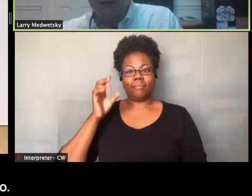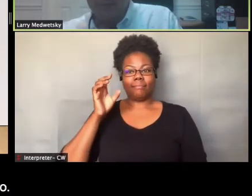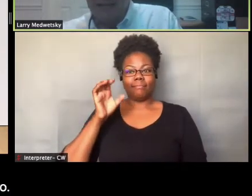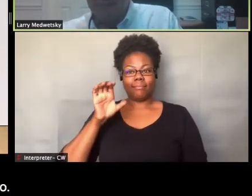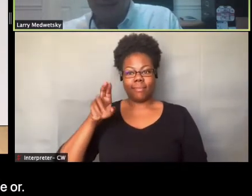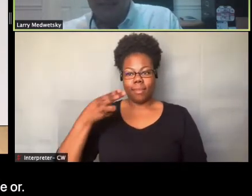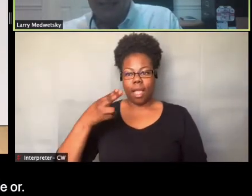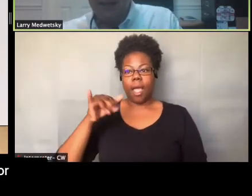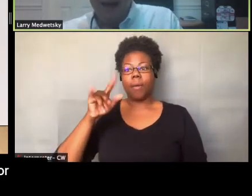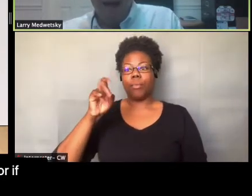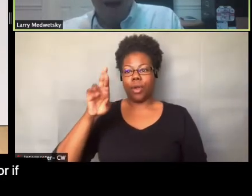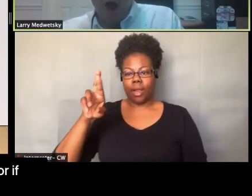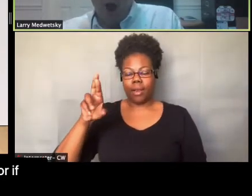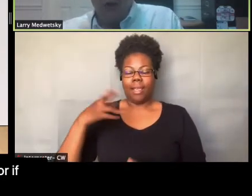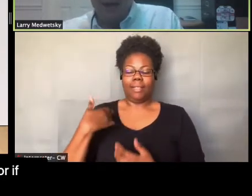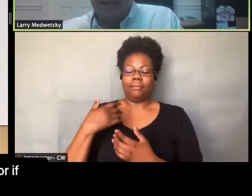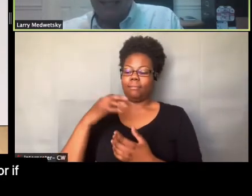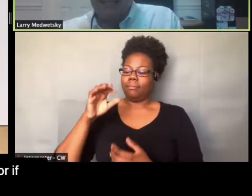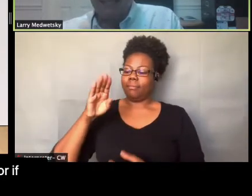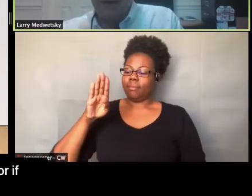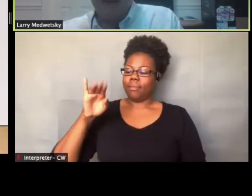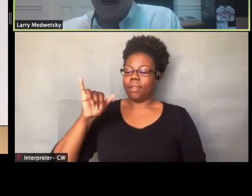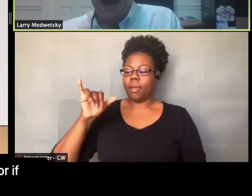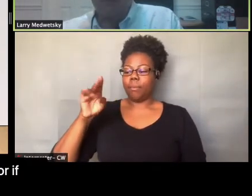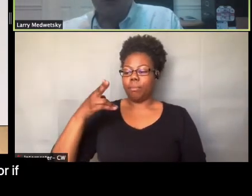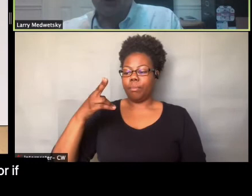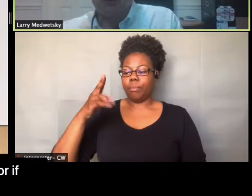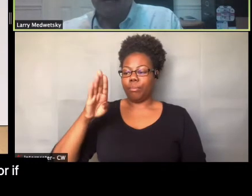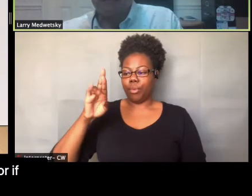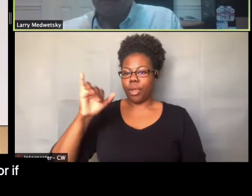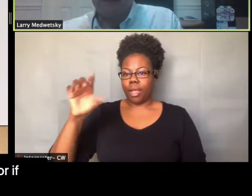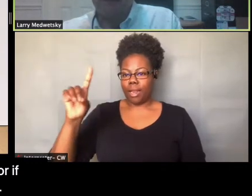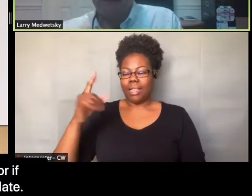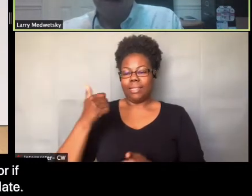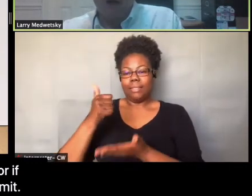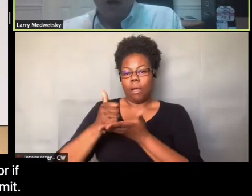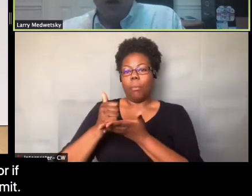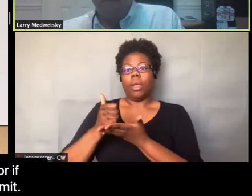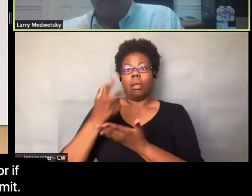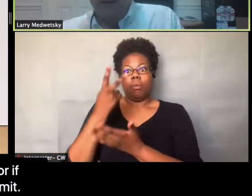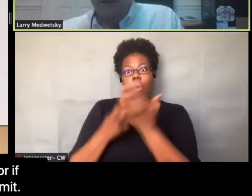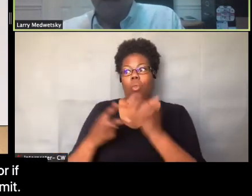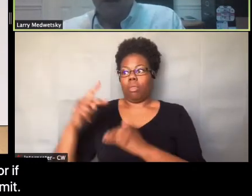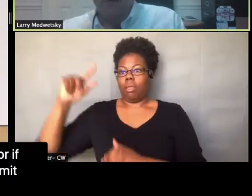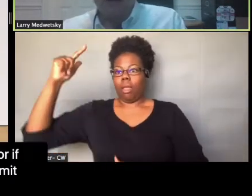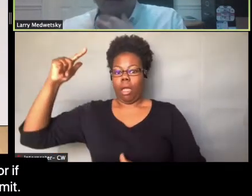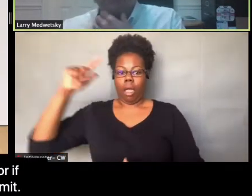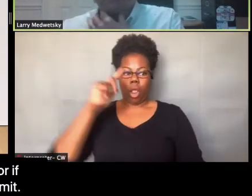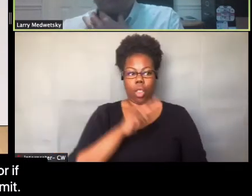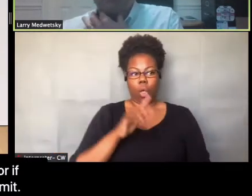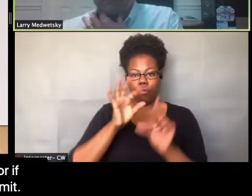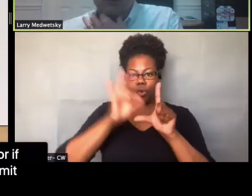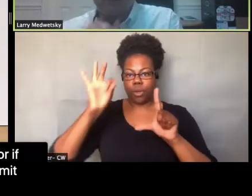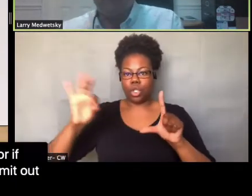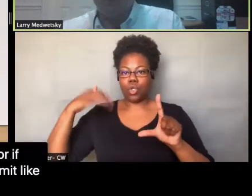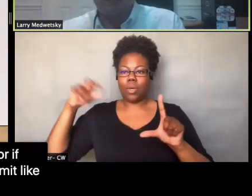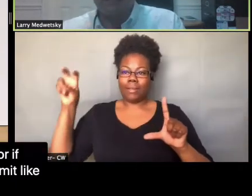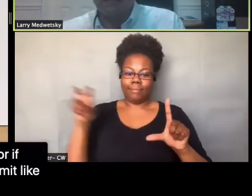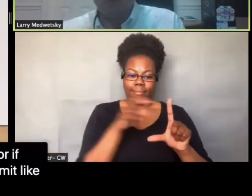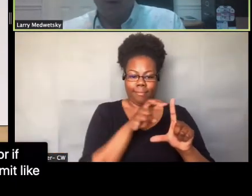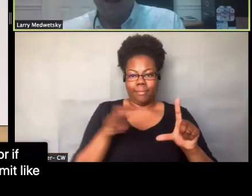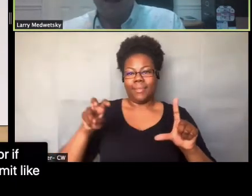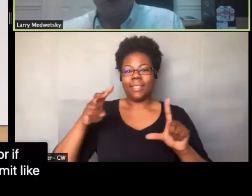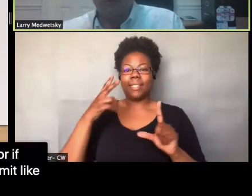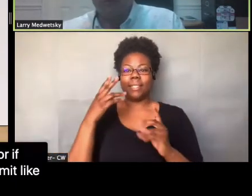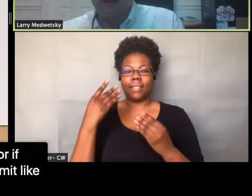electrodes or implants by themselves are not necessarily able to transmit like the pitch of a voice